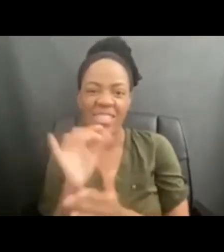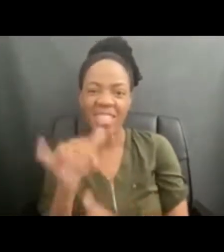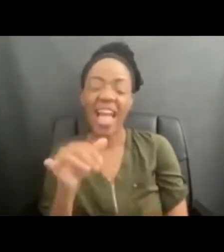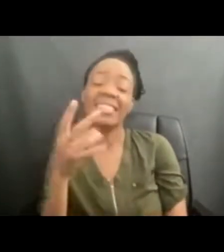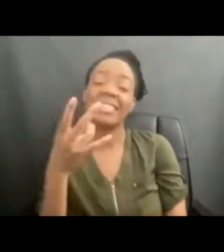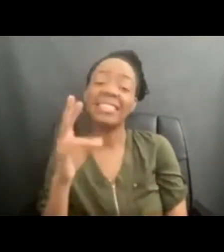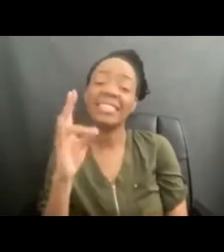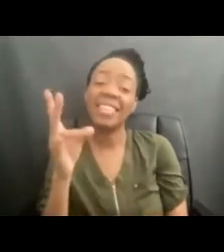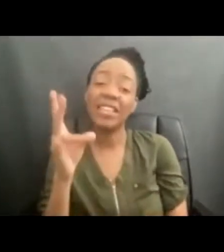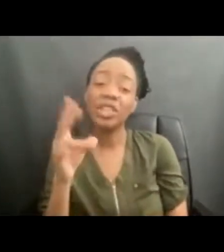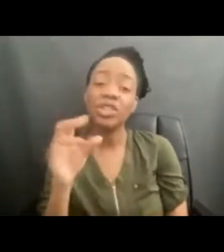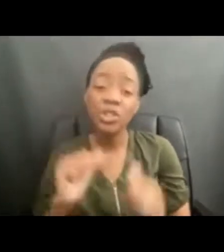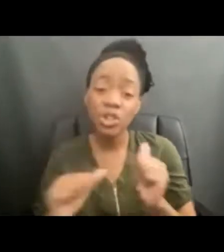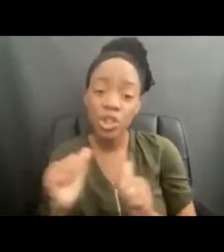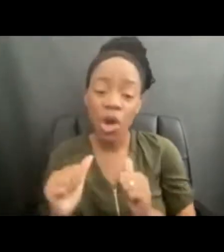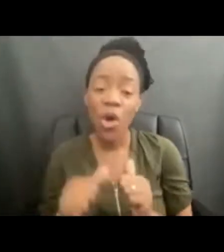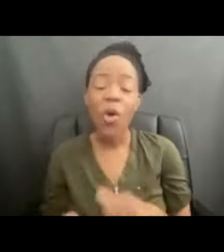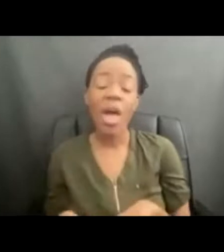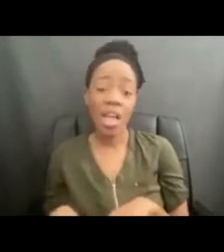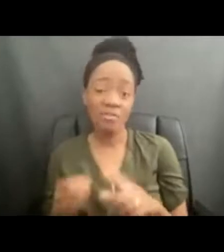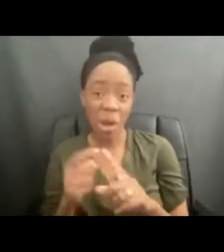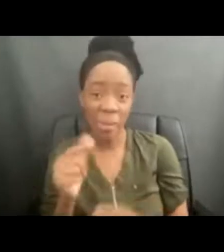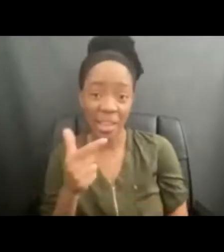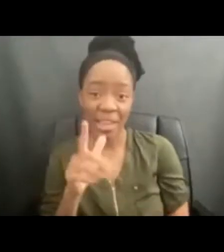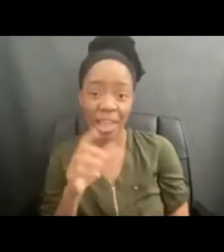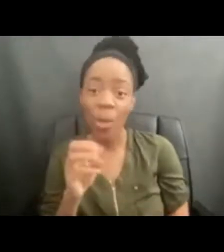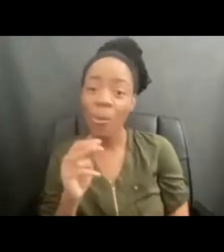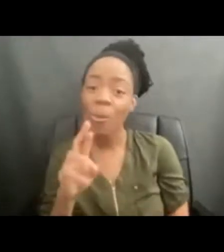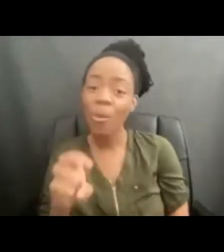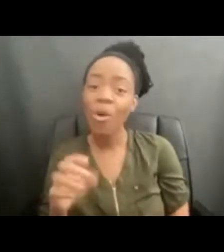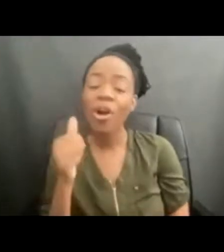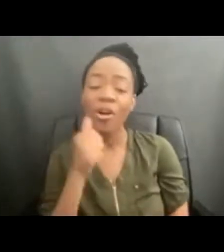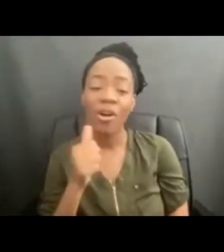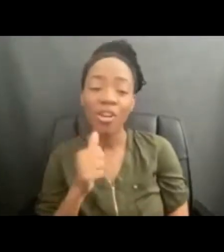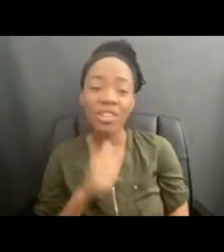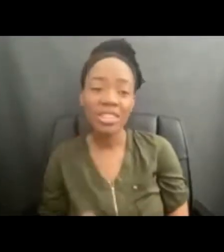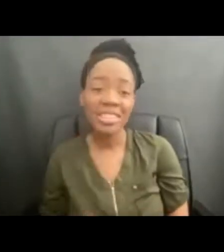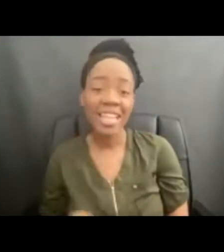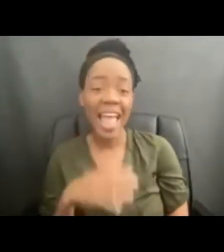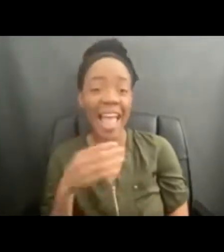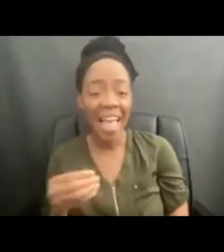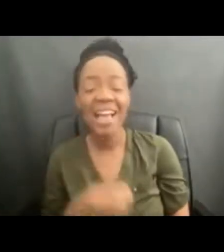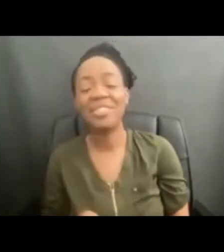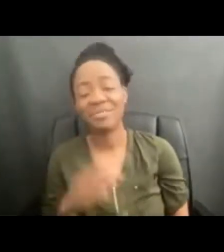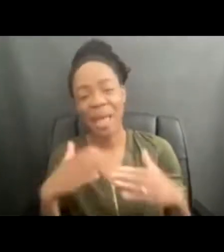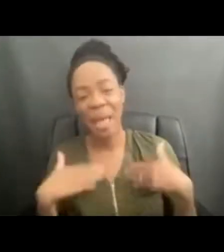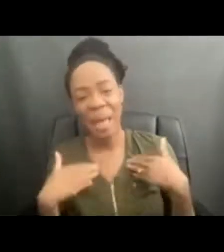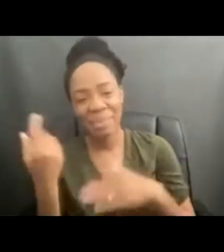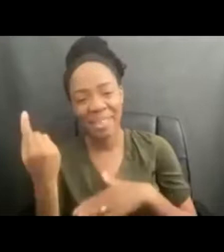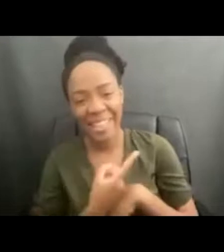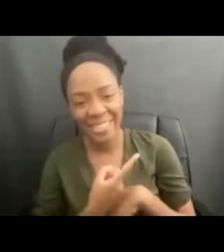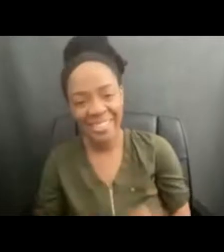matriarch in the Gilmore Girls, and of course, me in Happy Days. And